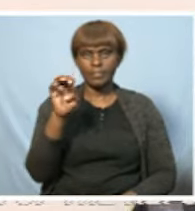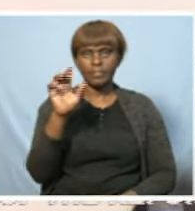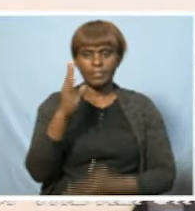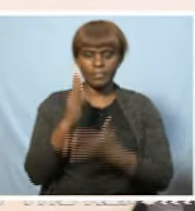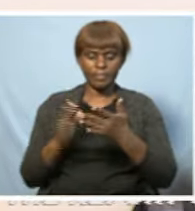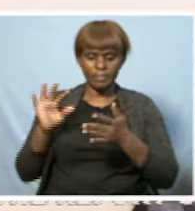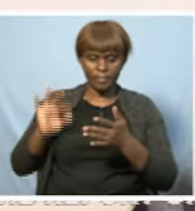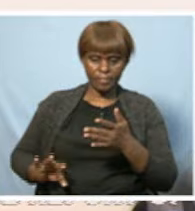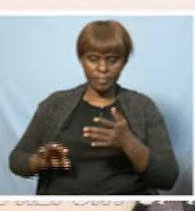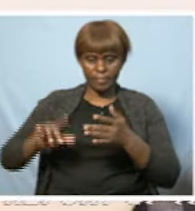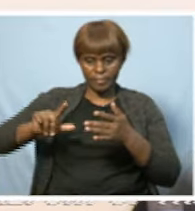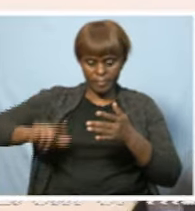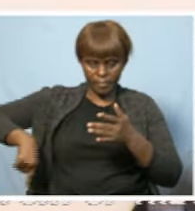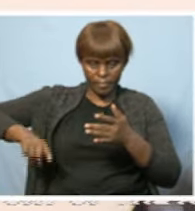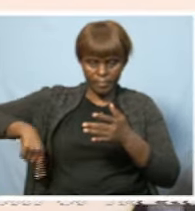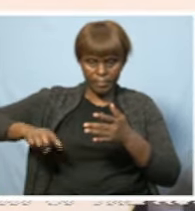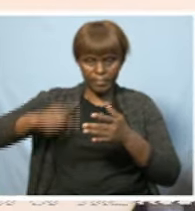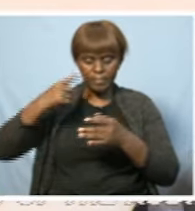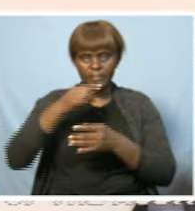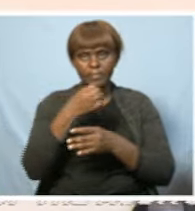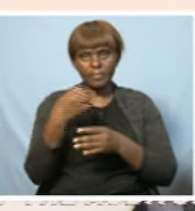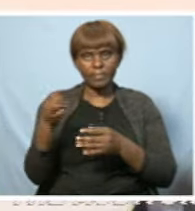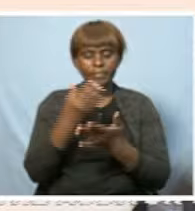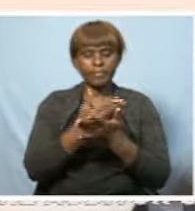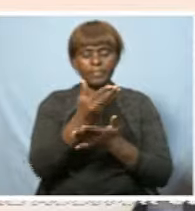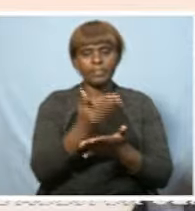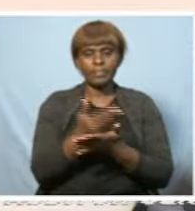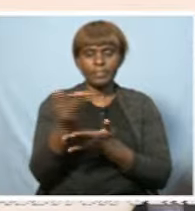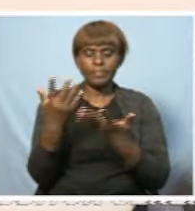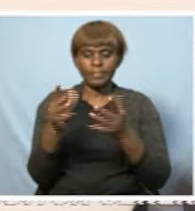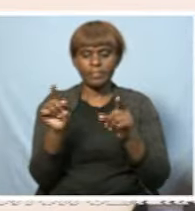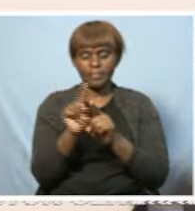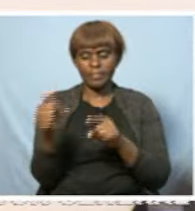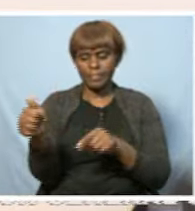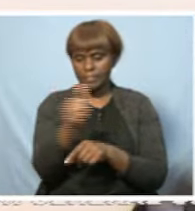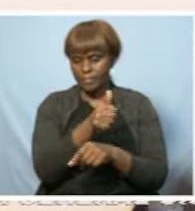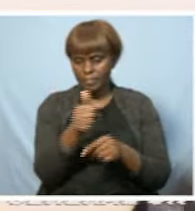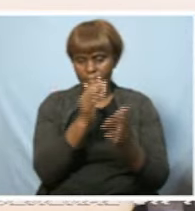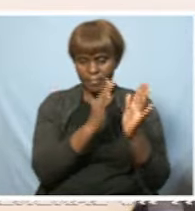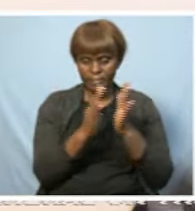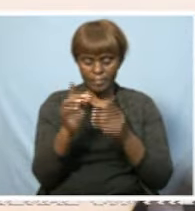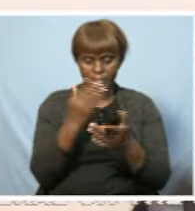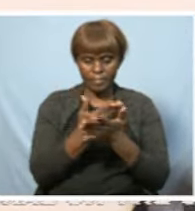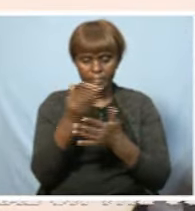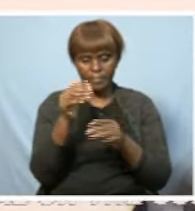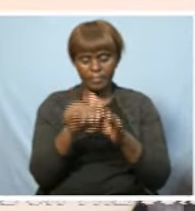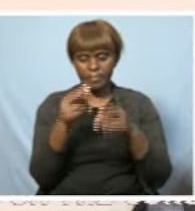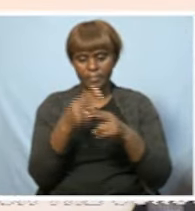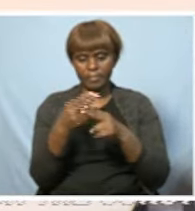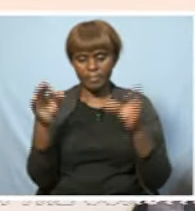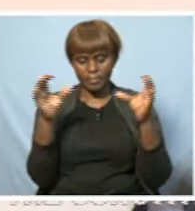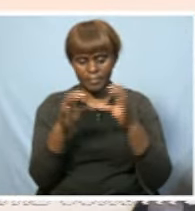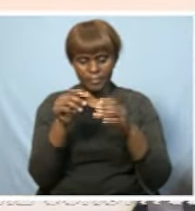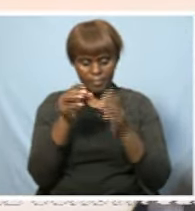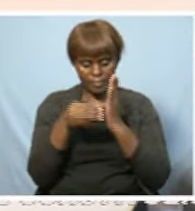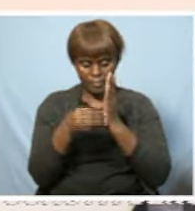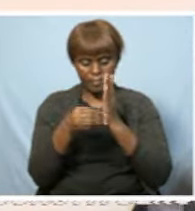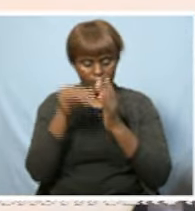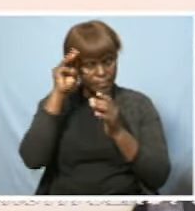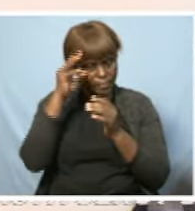to provide quotations for equipment they were procuring, as they were to be procured in the name of the council as guided by ministry